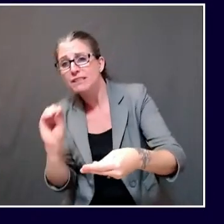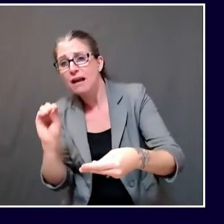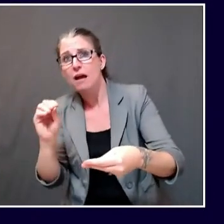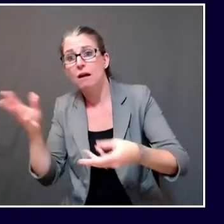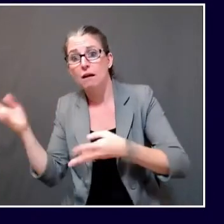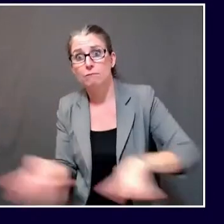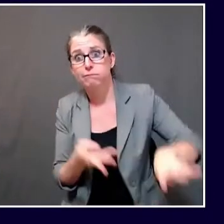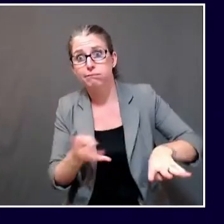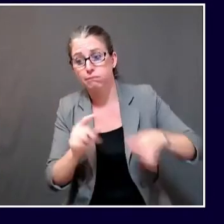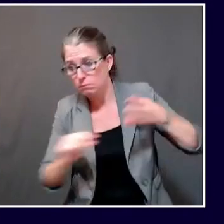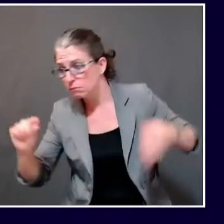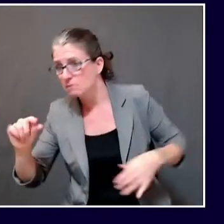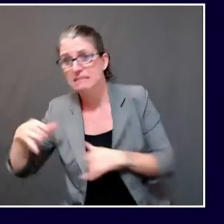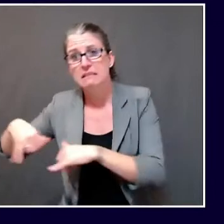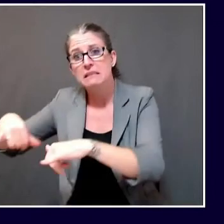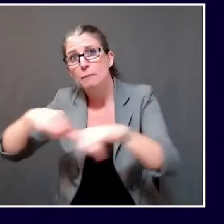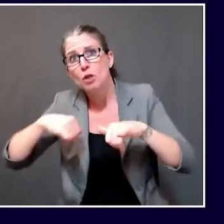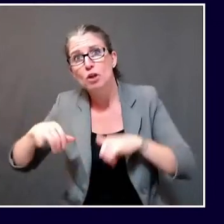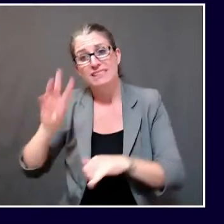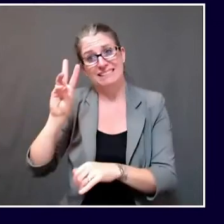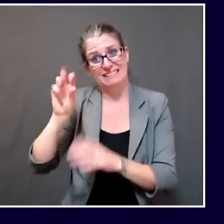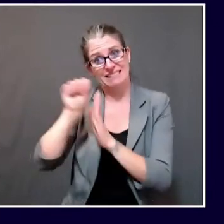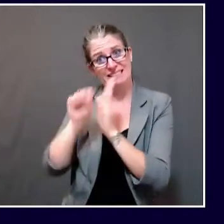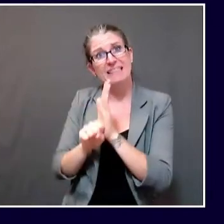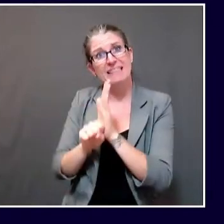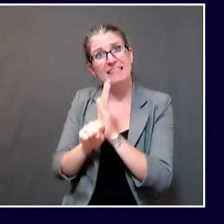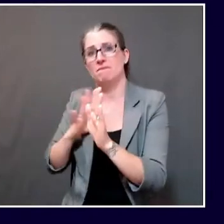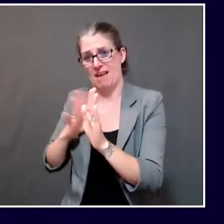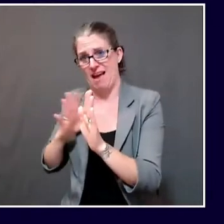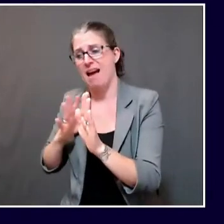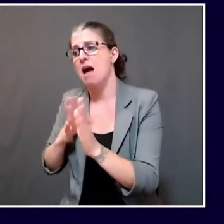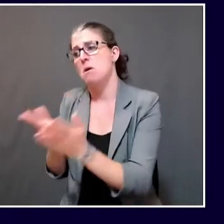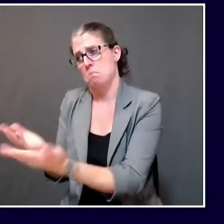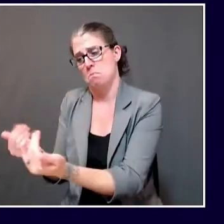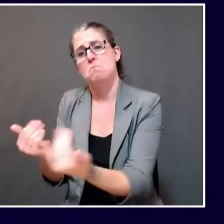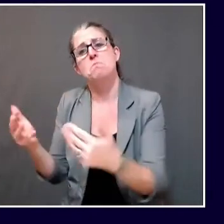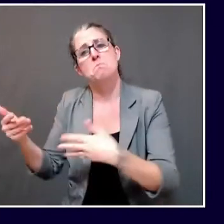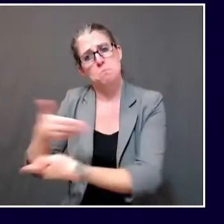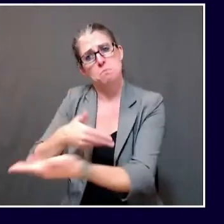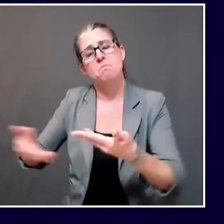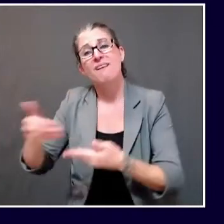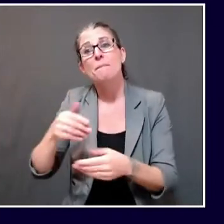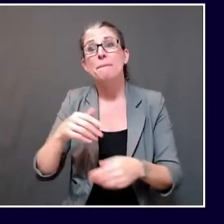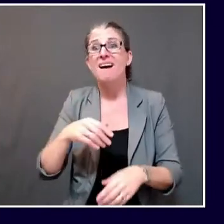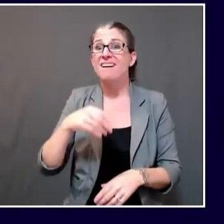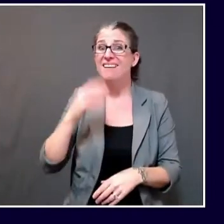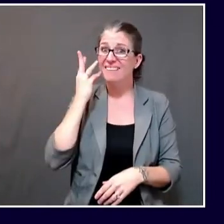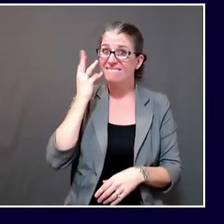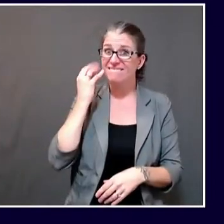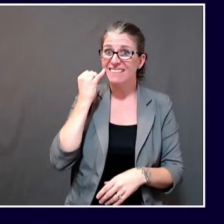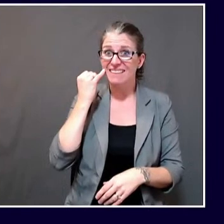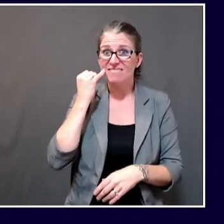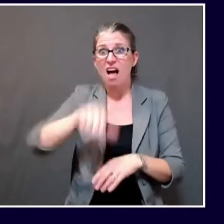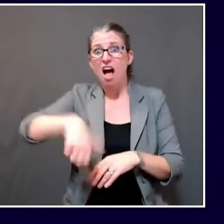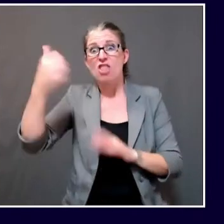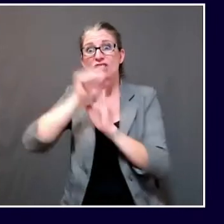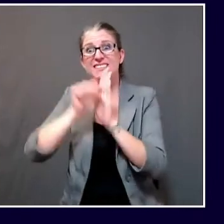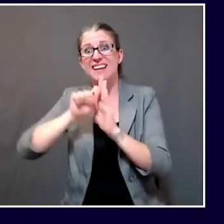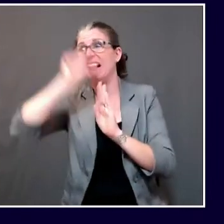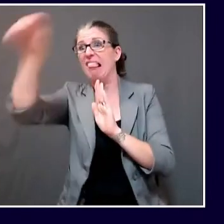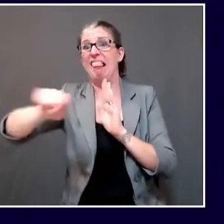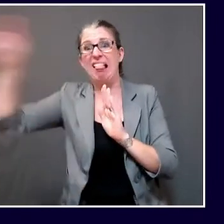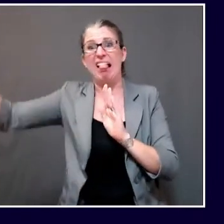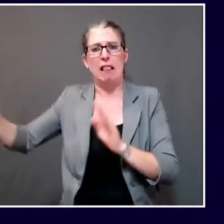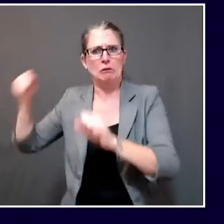start enjoying the holidays. Even if family members are coming from states like New York or Connecticut or New Jersey or